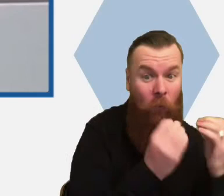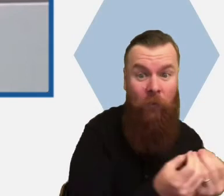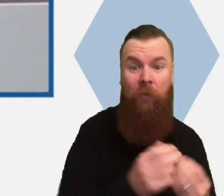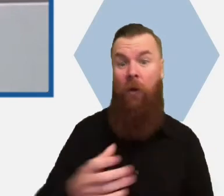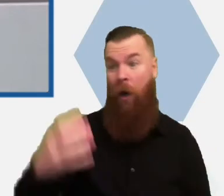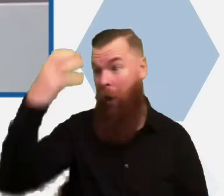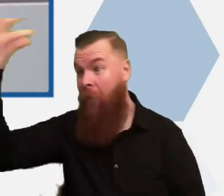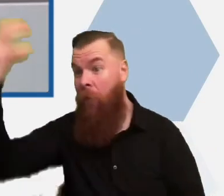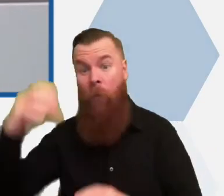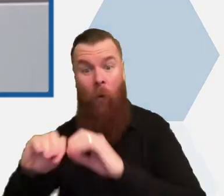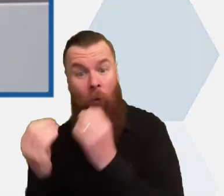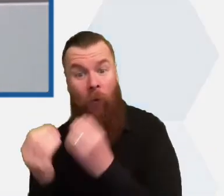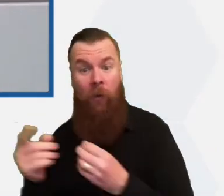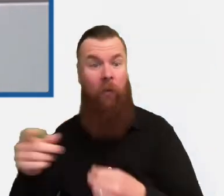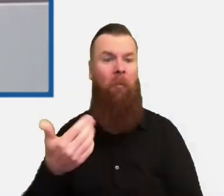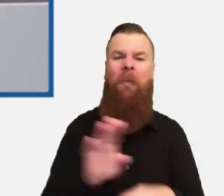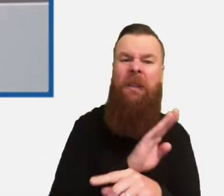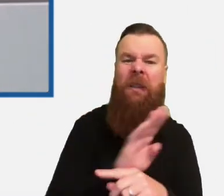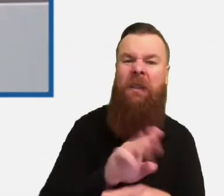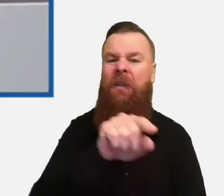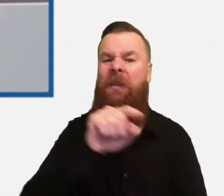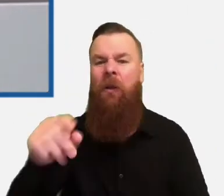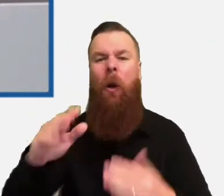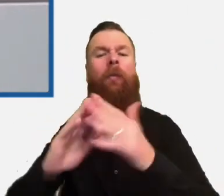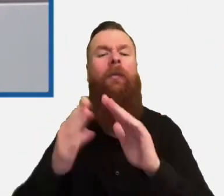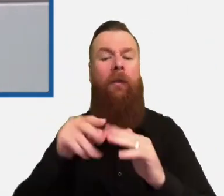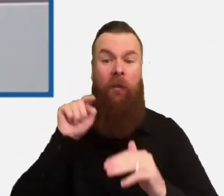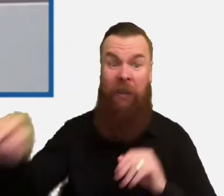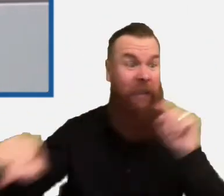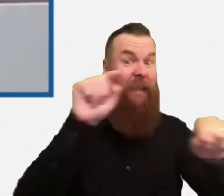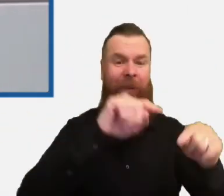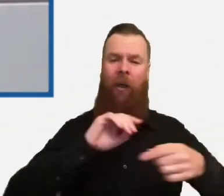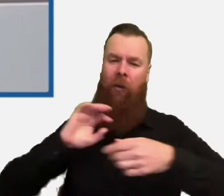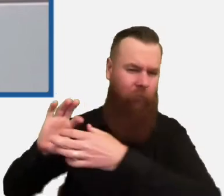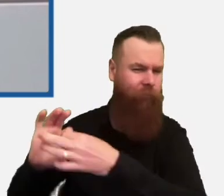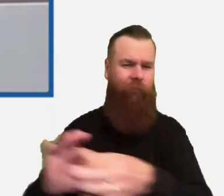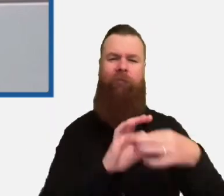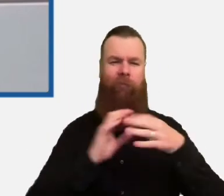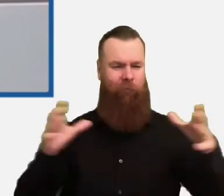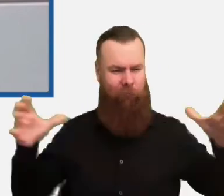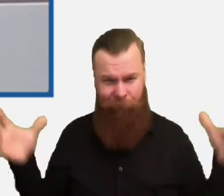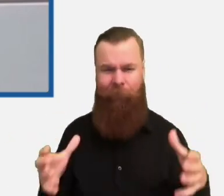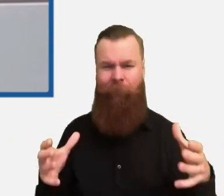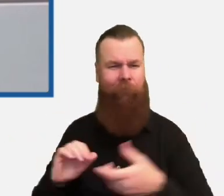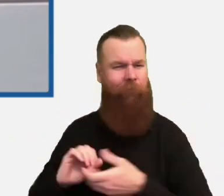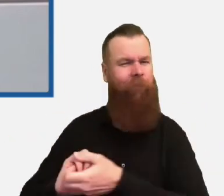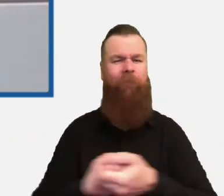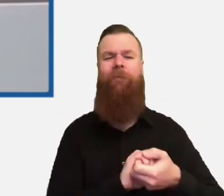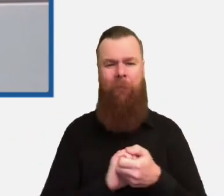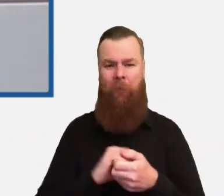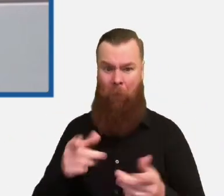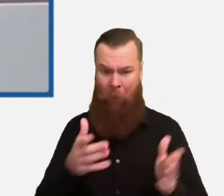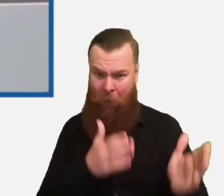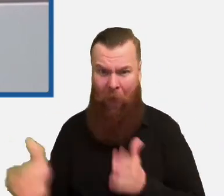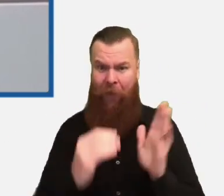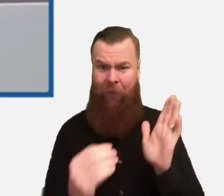in country, where a plan that is determined on and then tweaked is in place so that we can adjust as we go along.